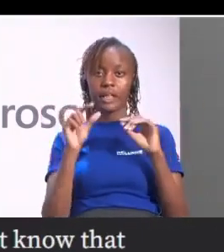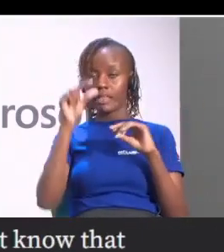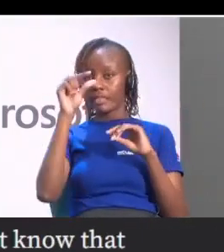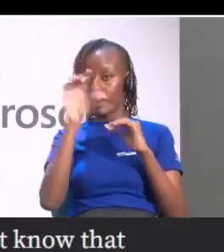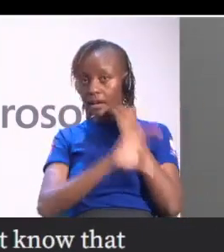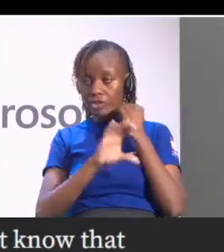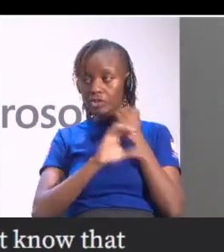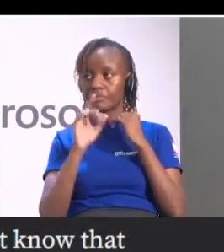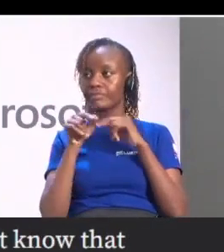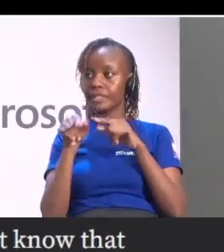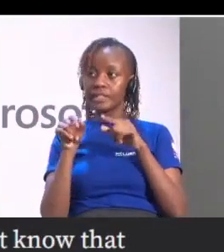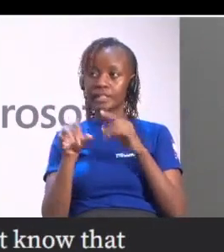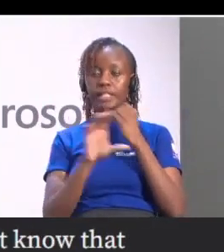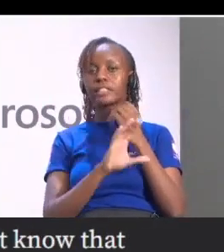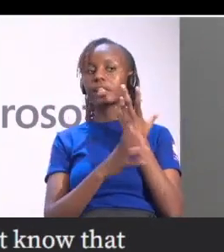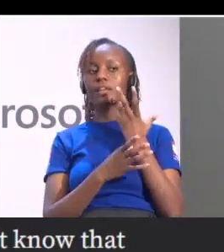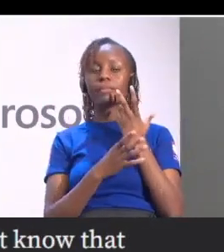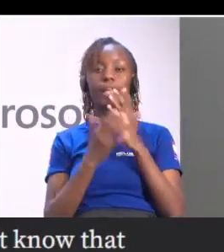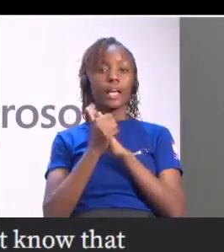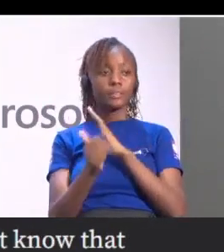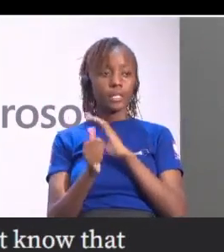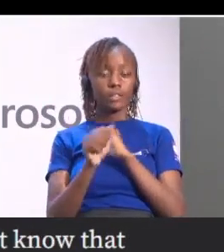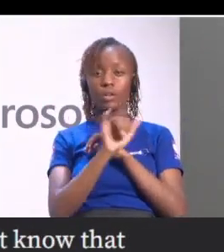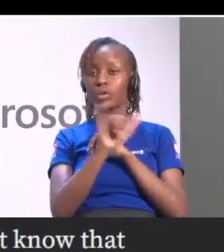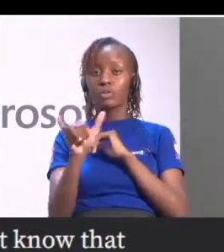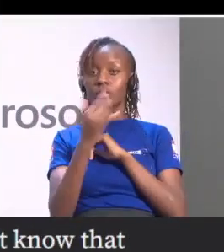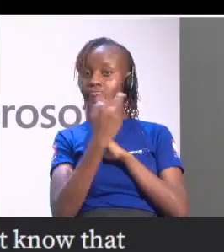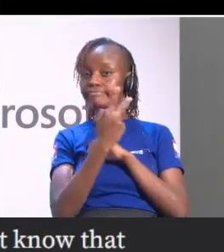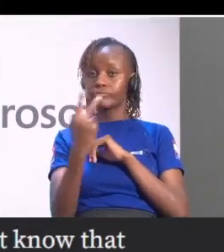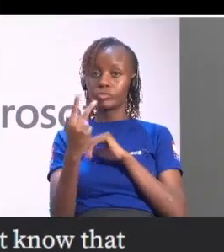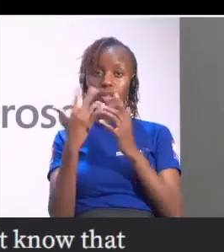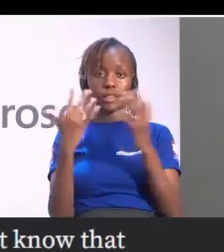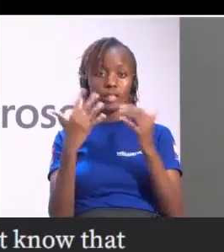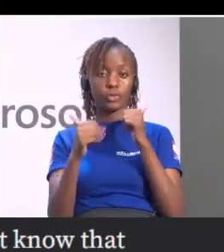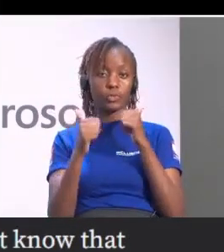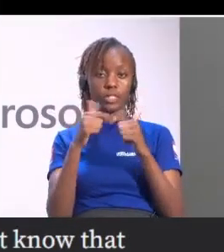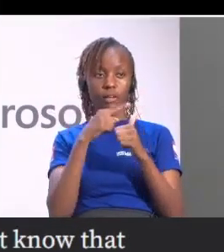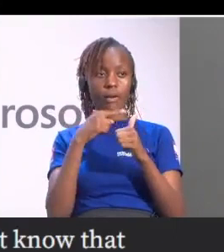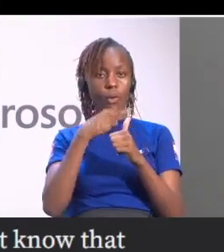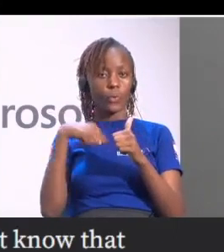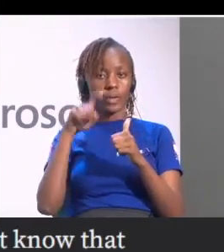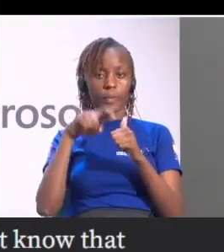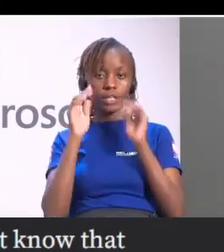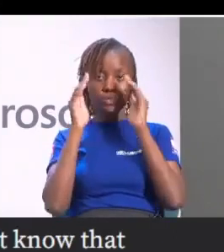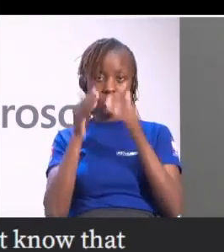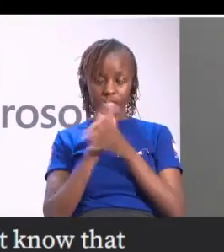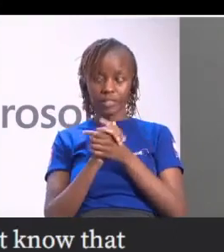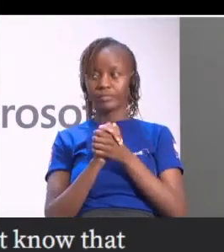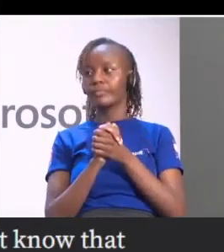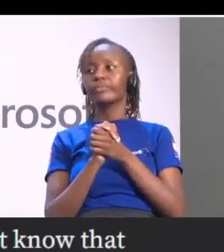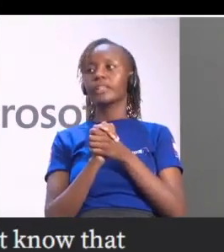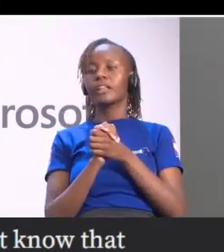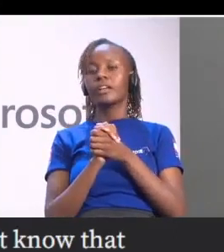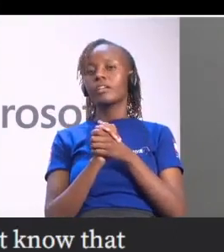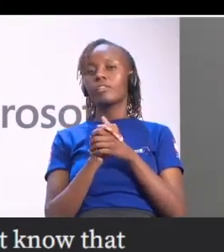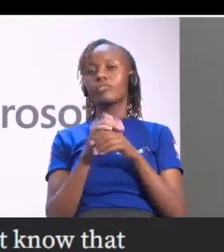expert. So I think that those are two things that I'm always cautious about. With the DOC chapter, it